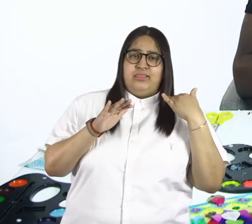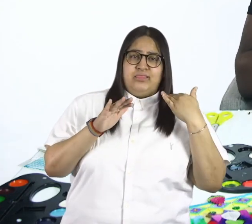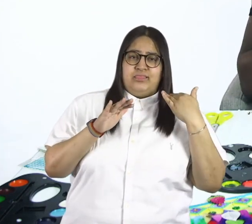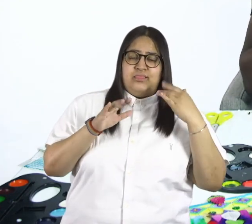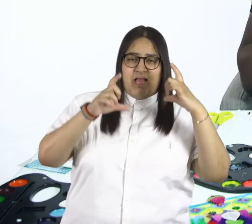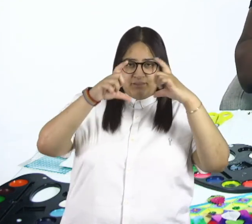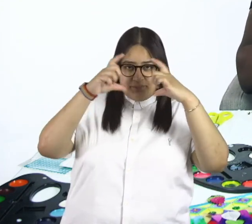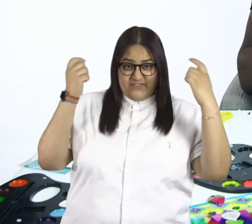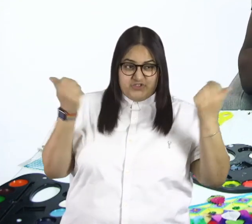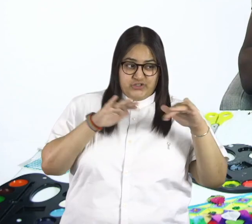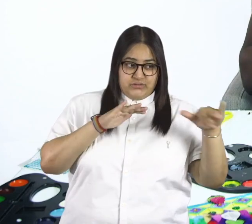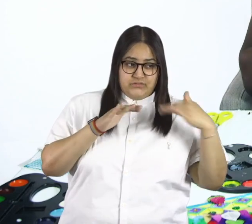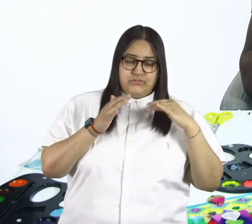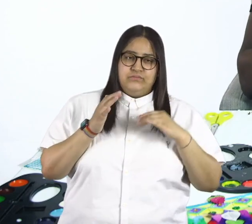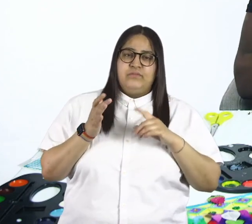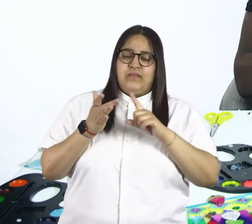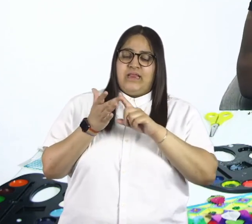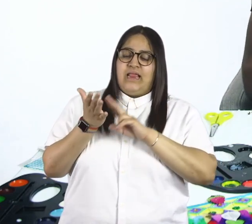headpiece, at